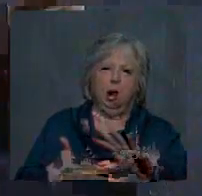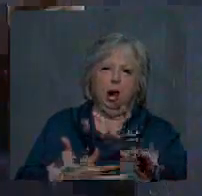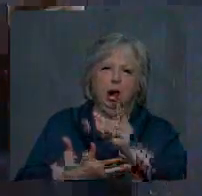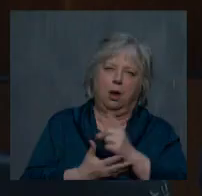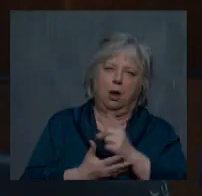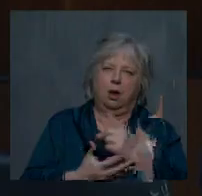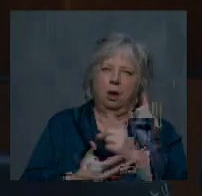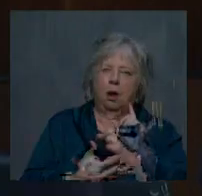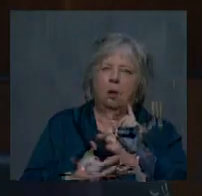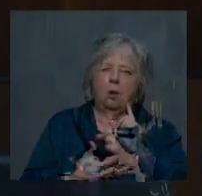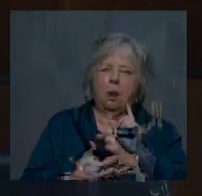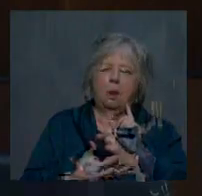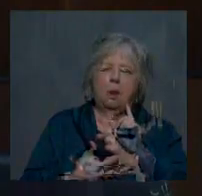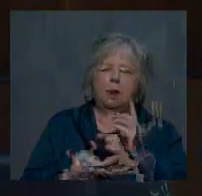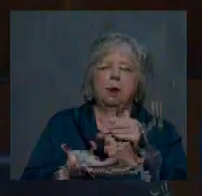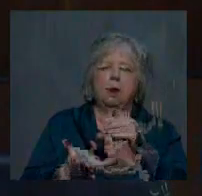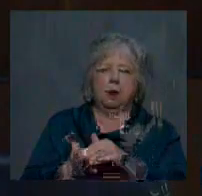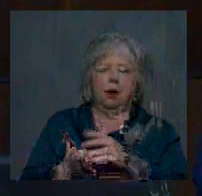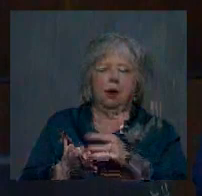go.